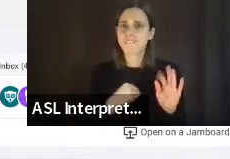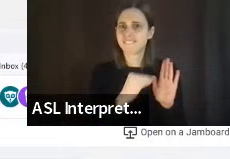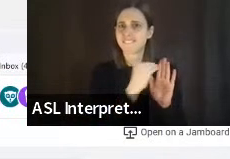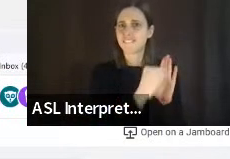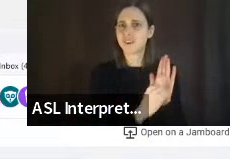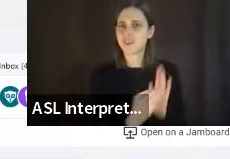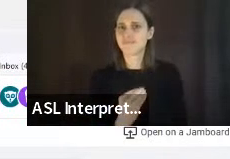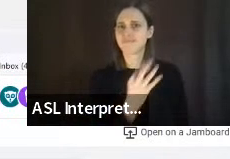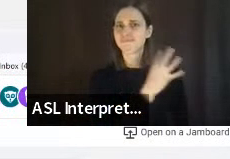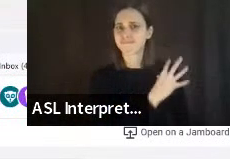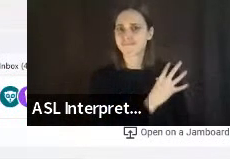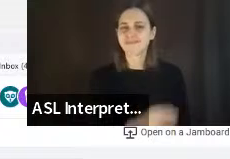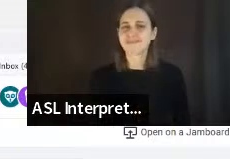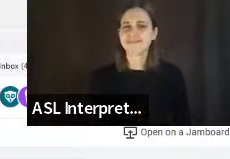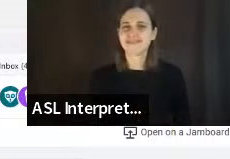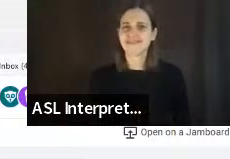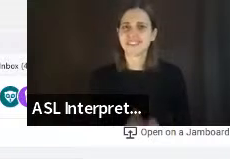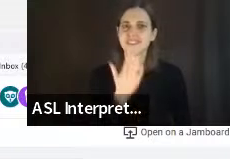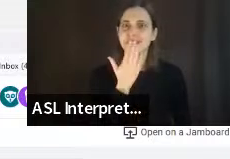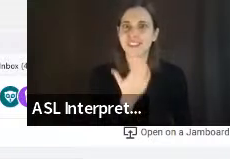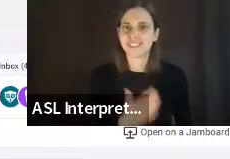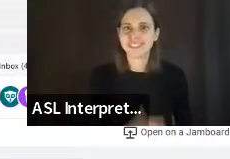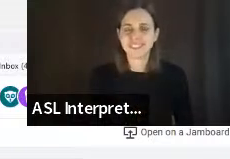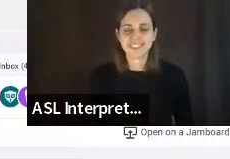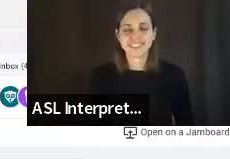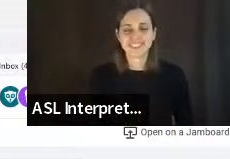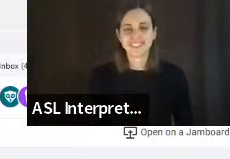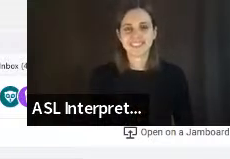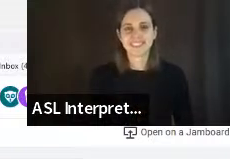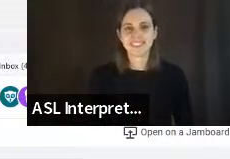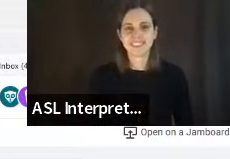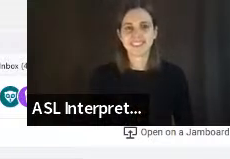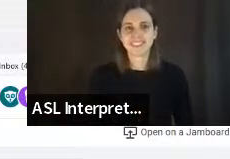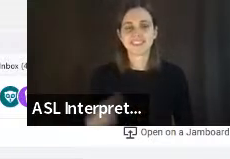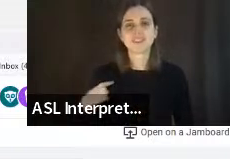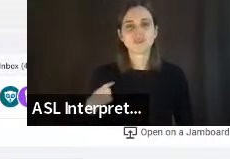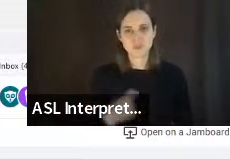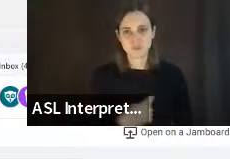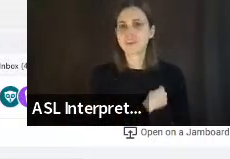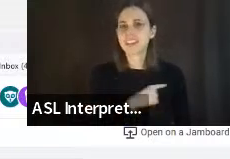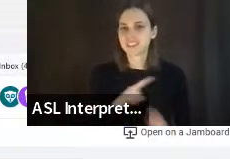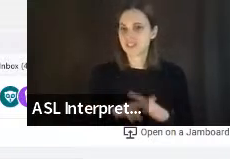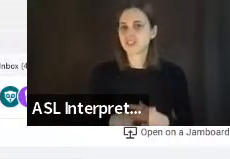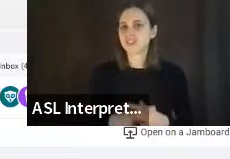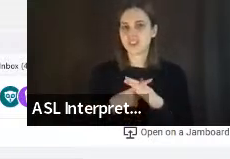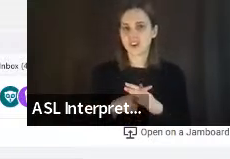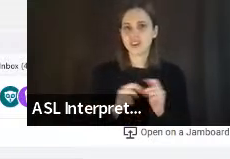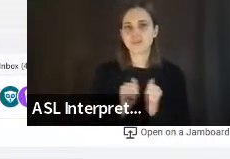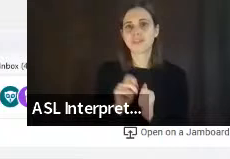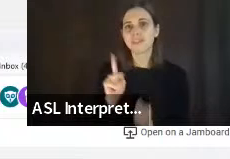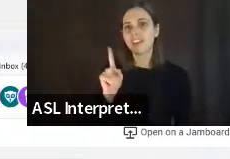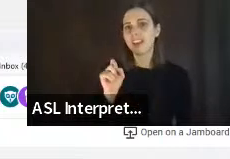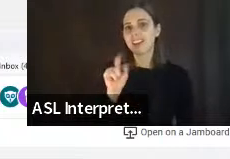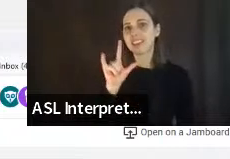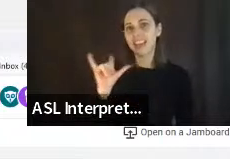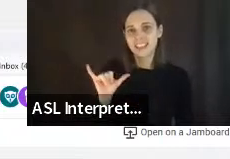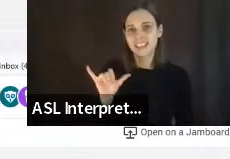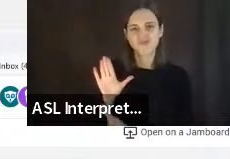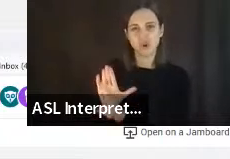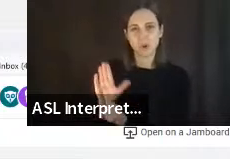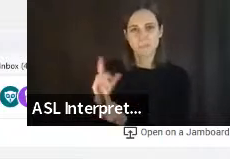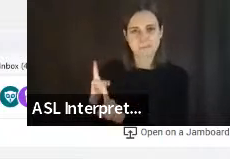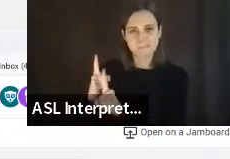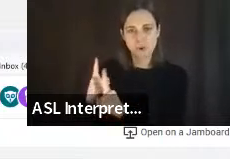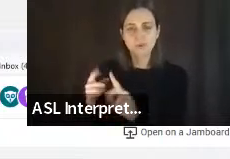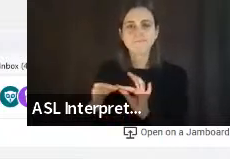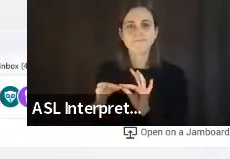you. I will say that we started off with one of the points that Kelly made really strongly, which was that express buses for those